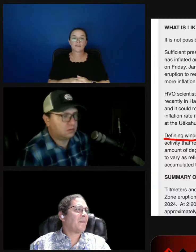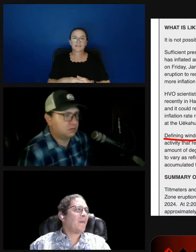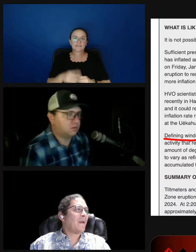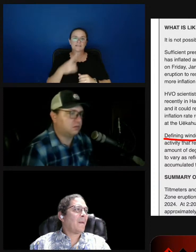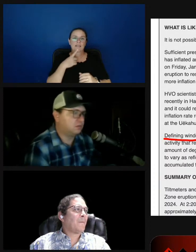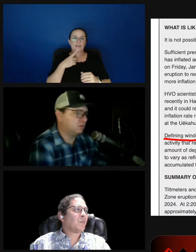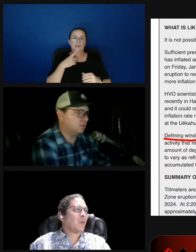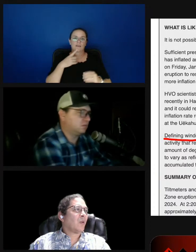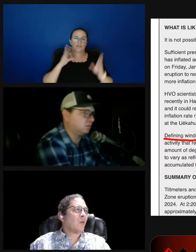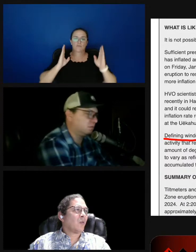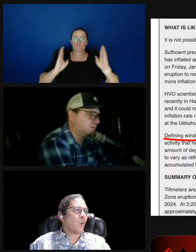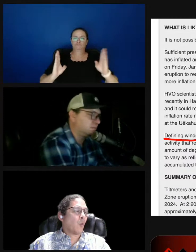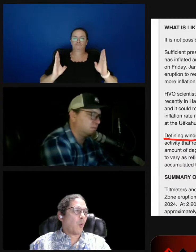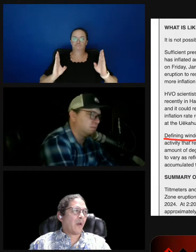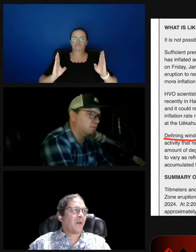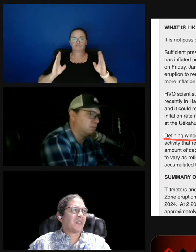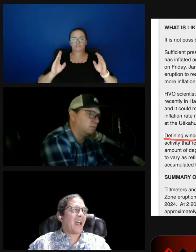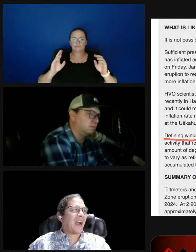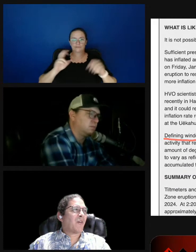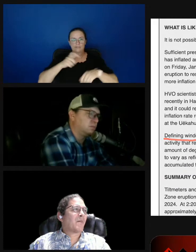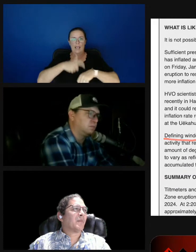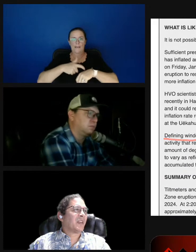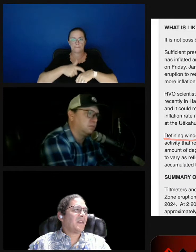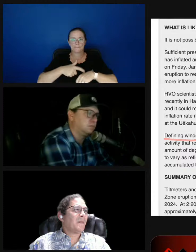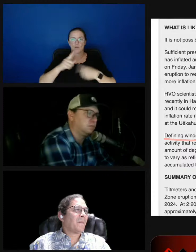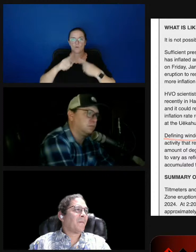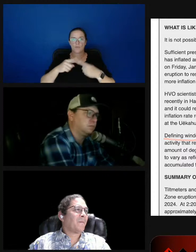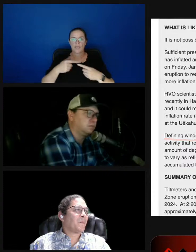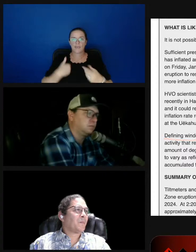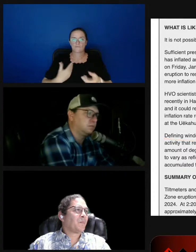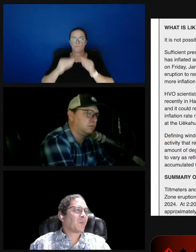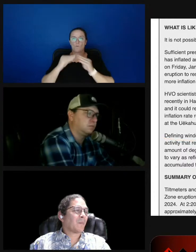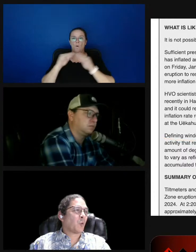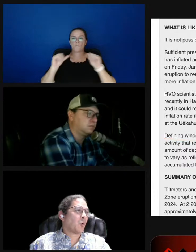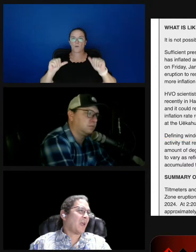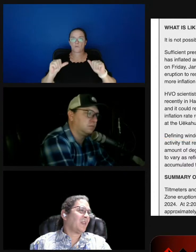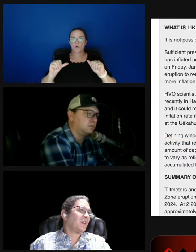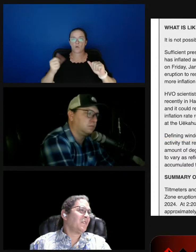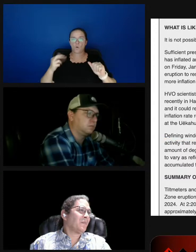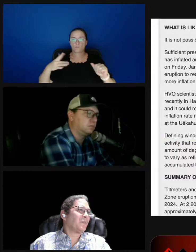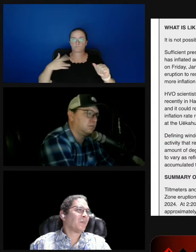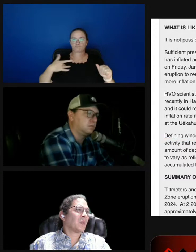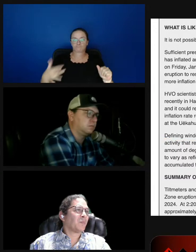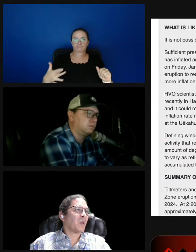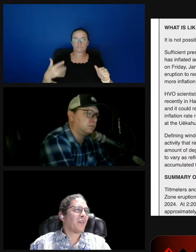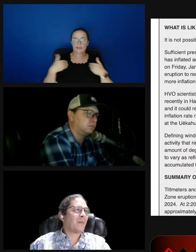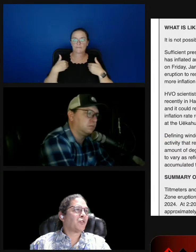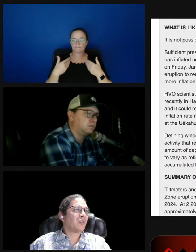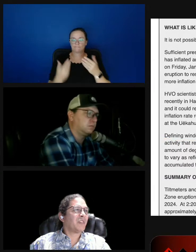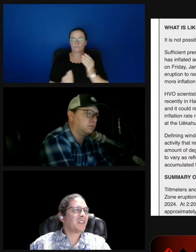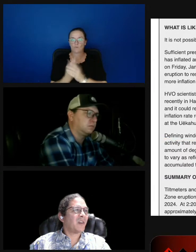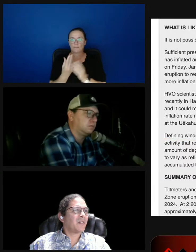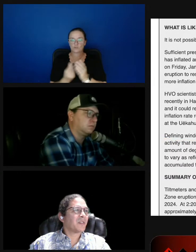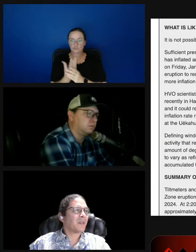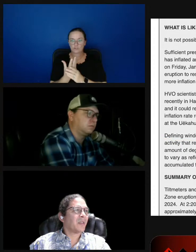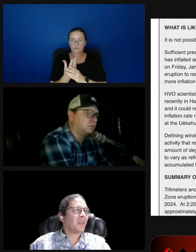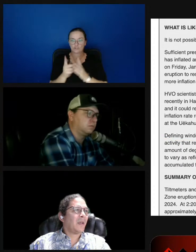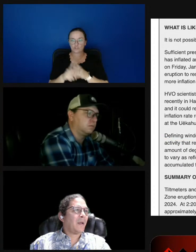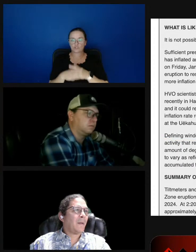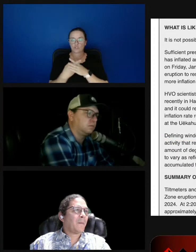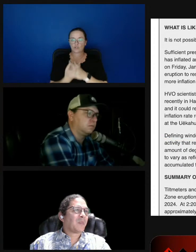of time where there is a higher probability or likelihood of an eruption